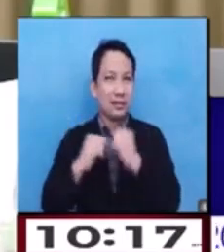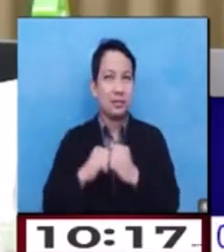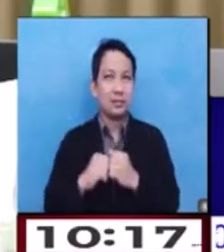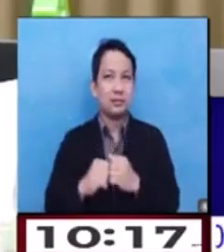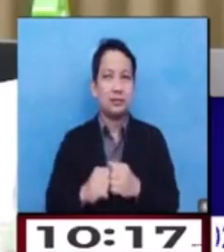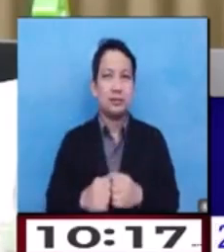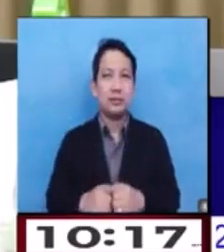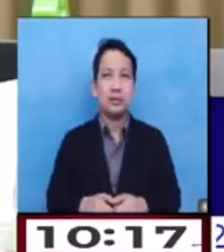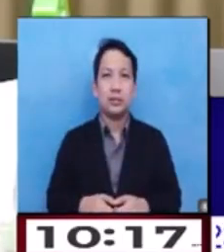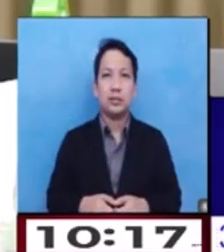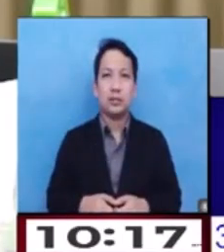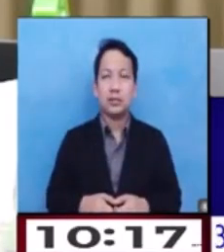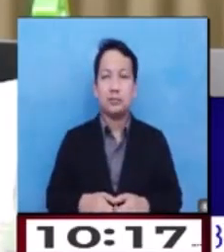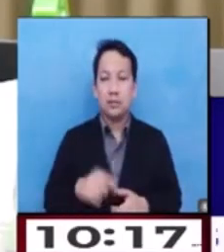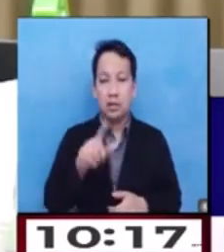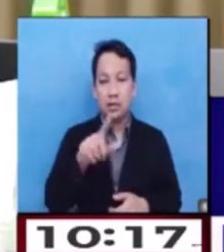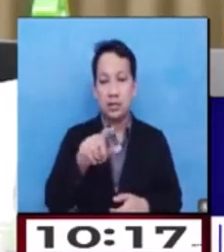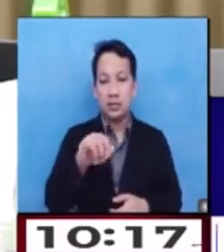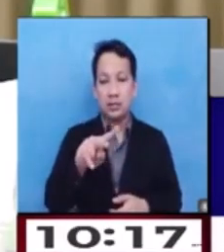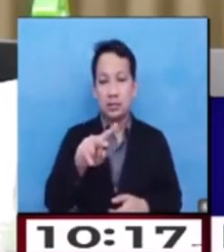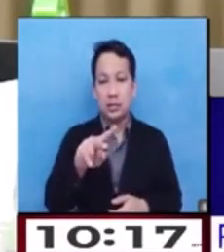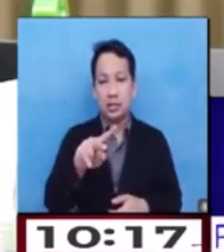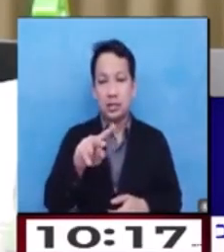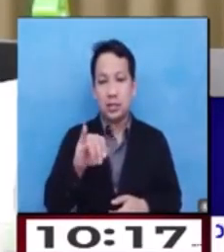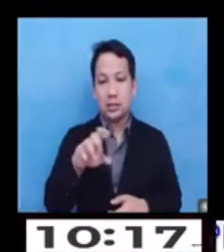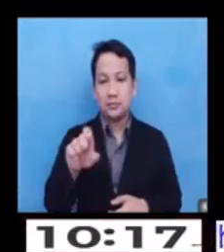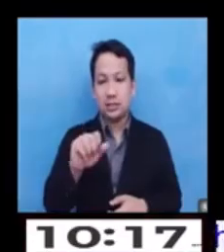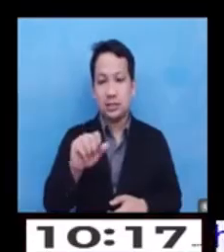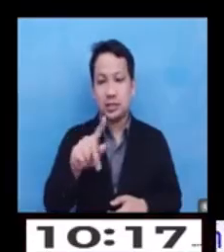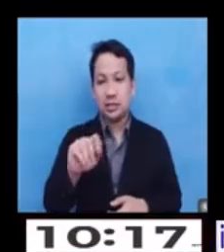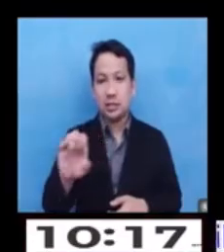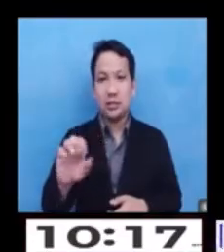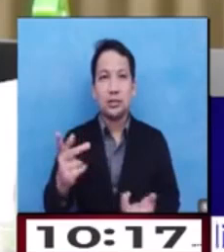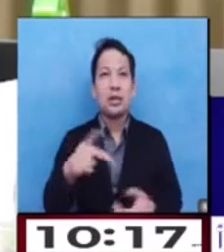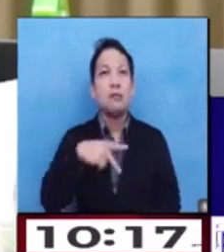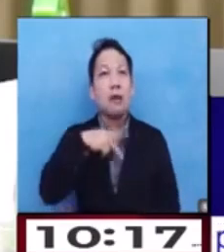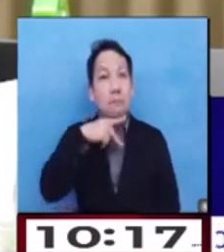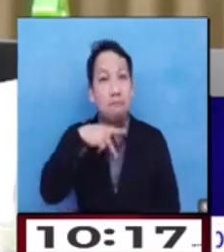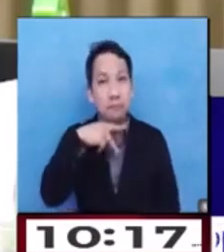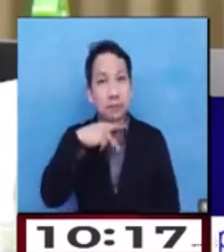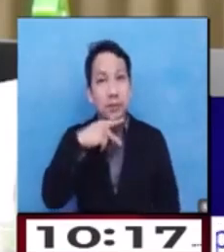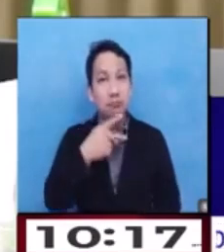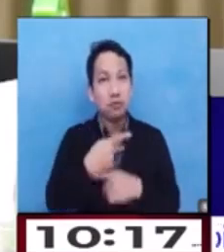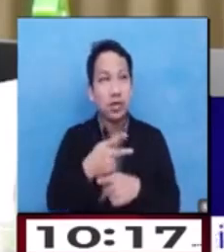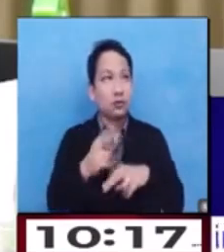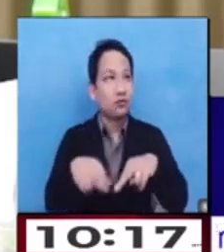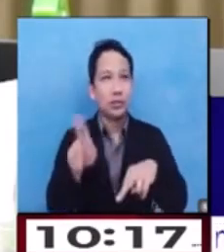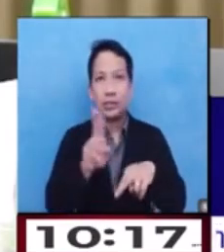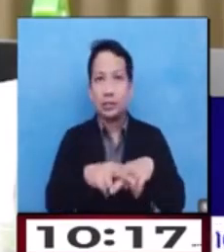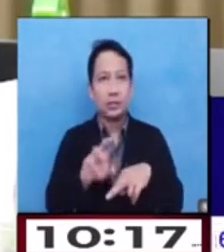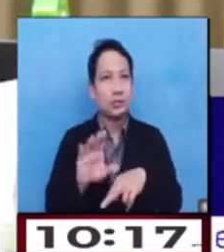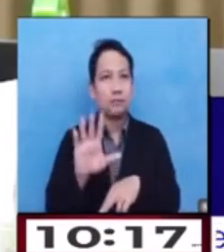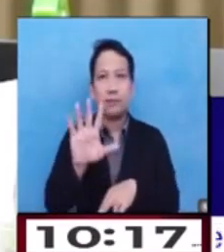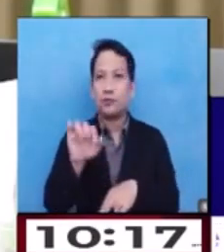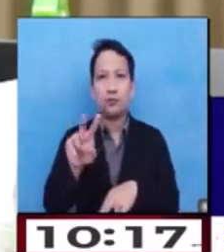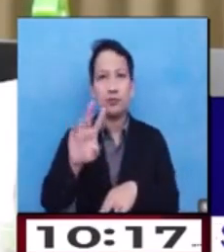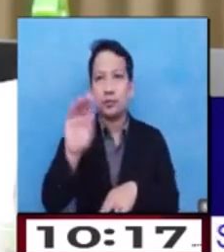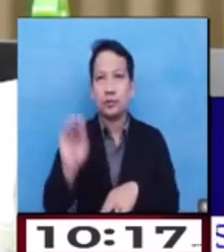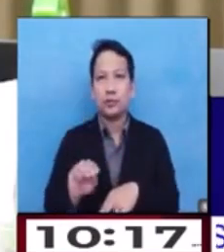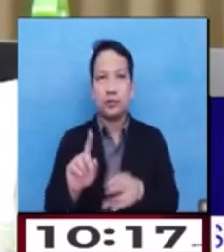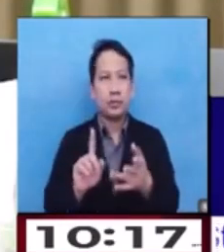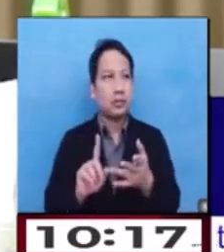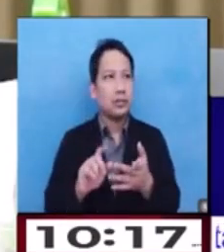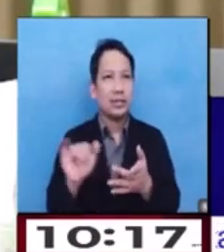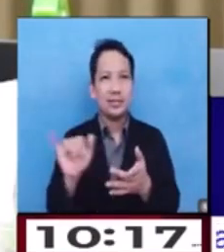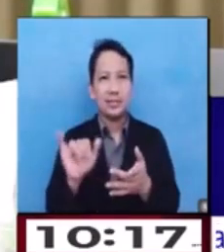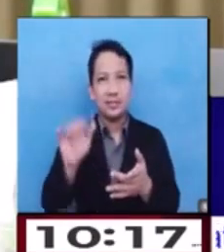ang nag-contribute ay yung hog production na nagtaas ng 5.2% sa volume. At yung chicken, yung poultry